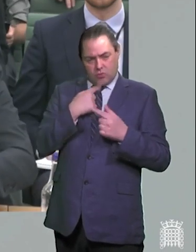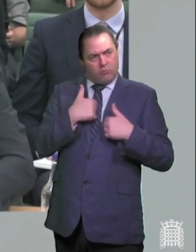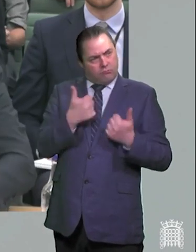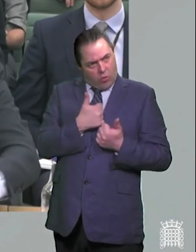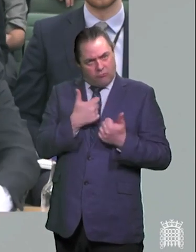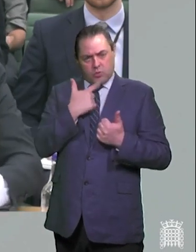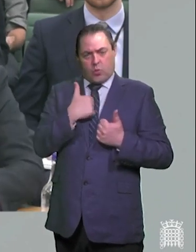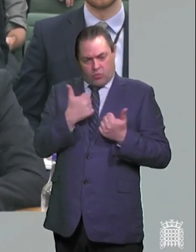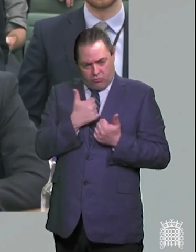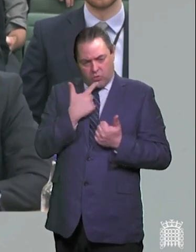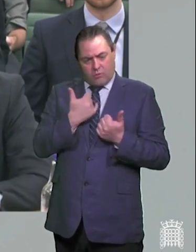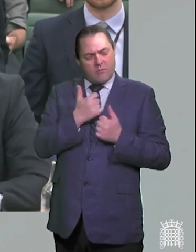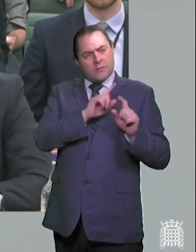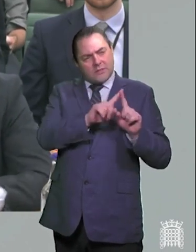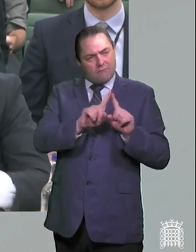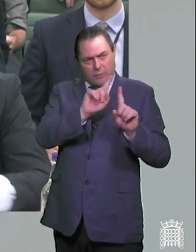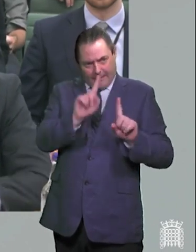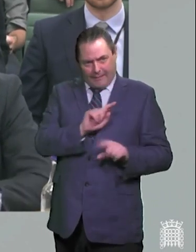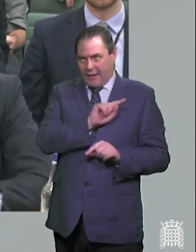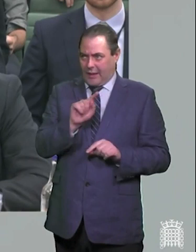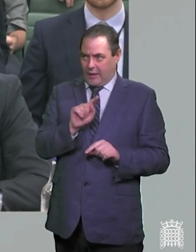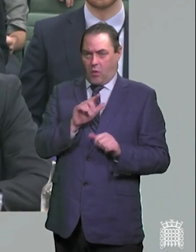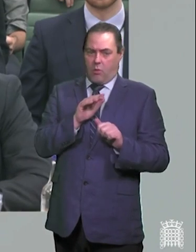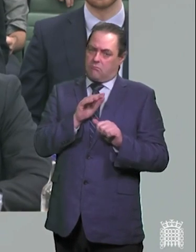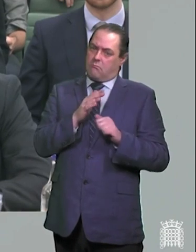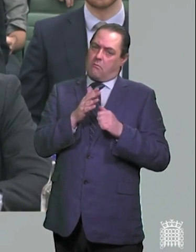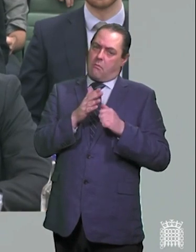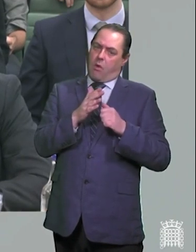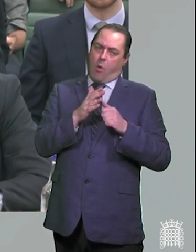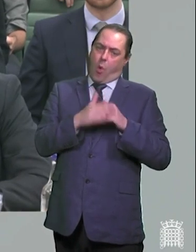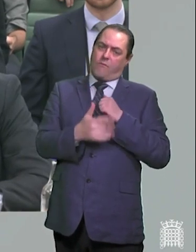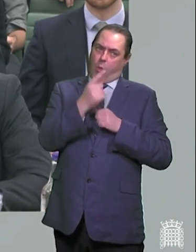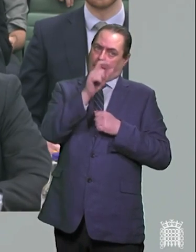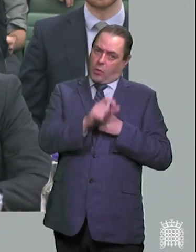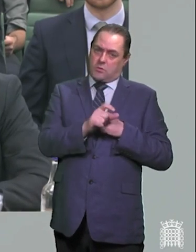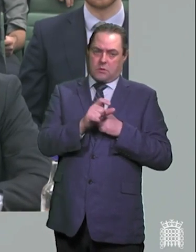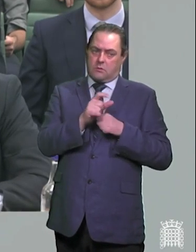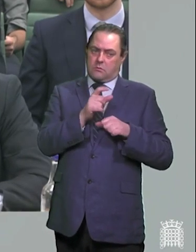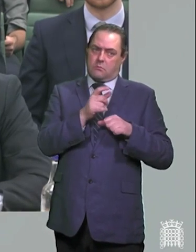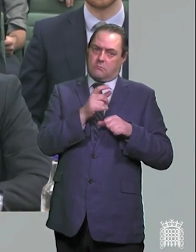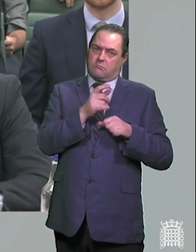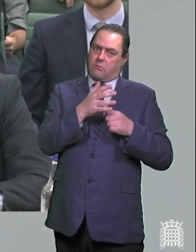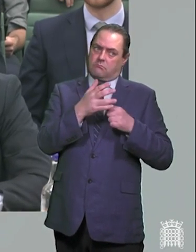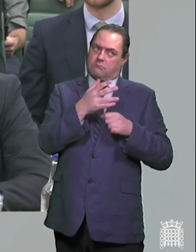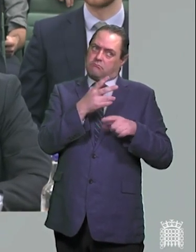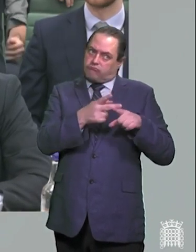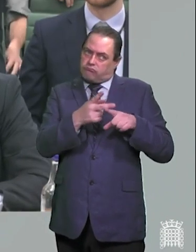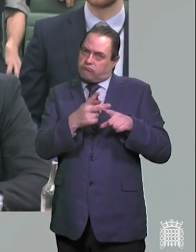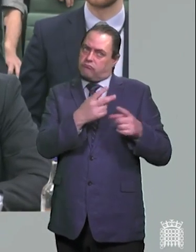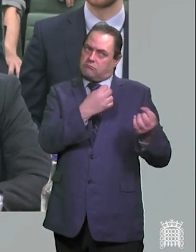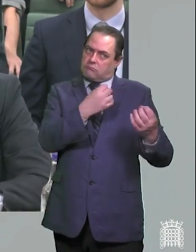by different people and at more than one occasion and more than one person that the event